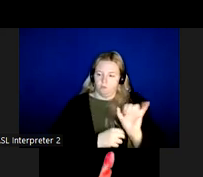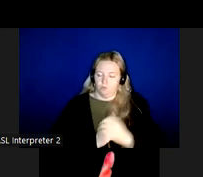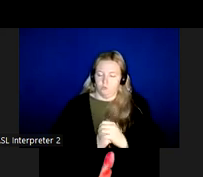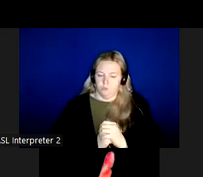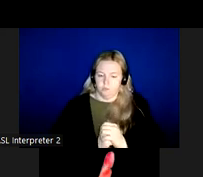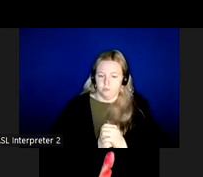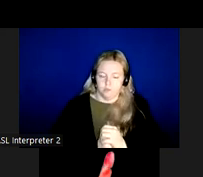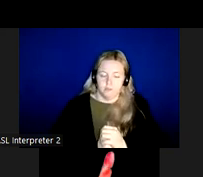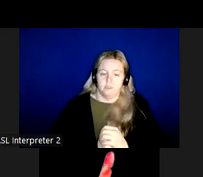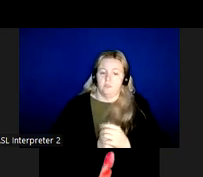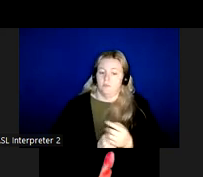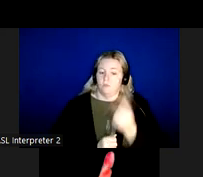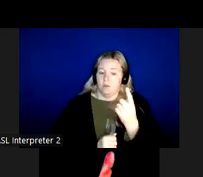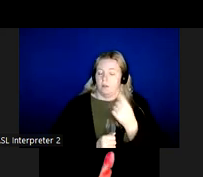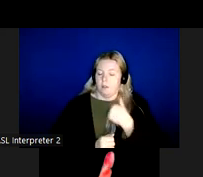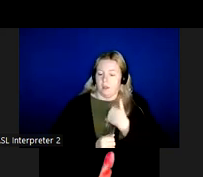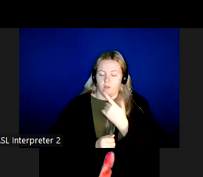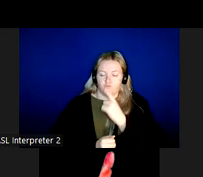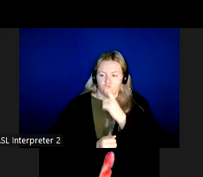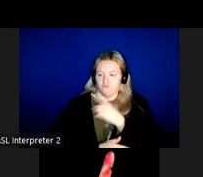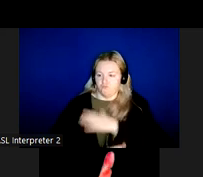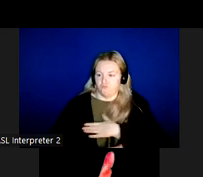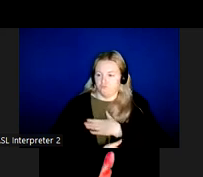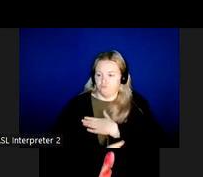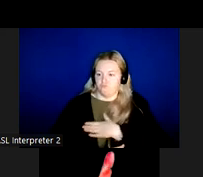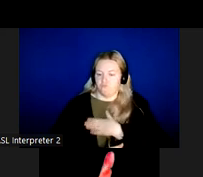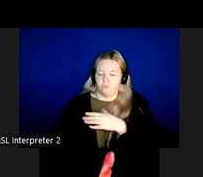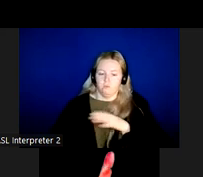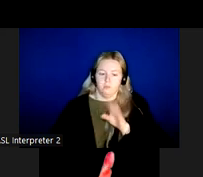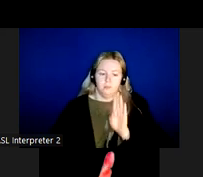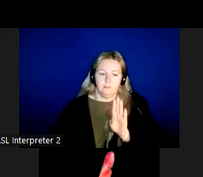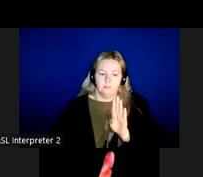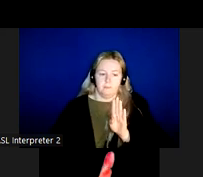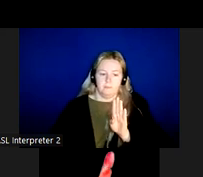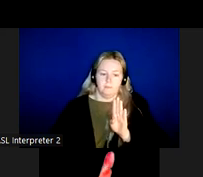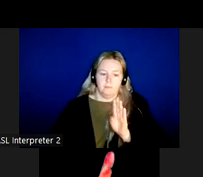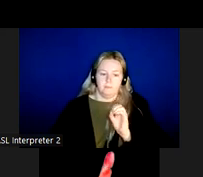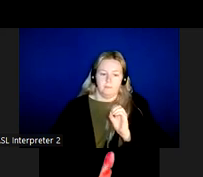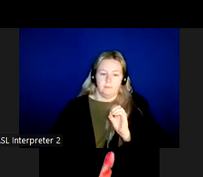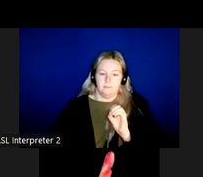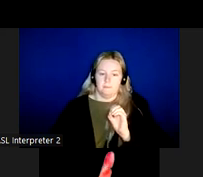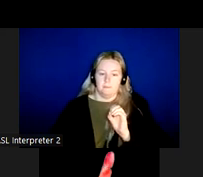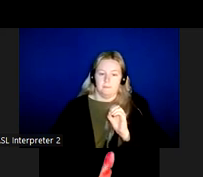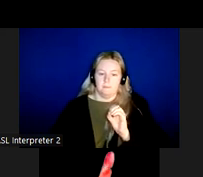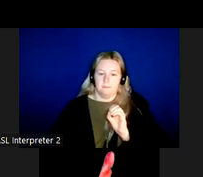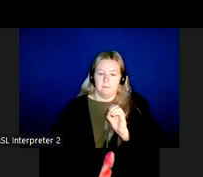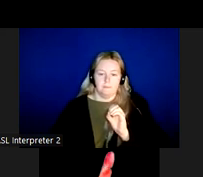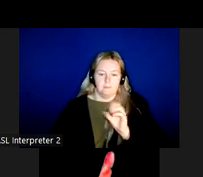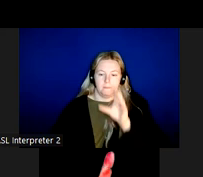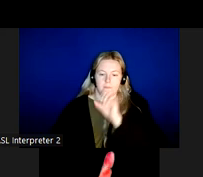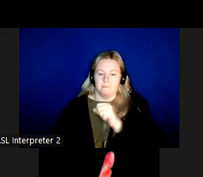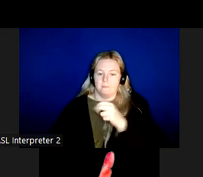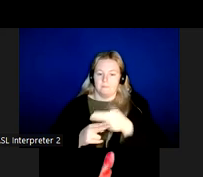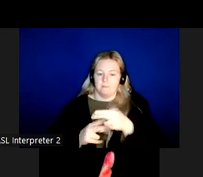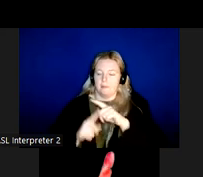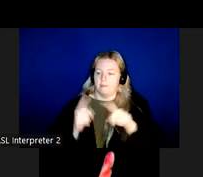one that I really like is our borrower registration sheets are now dual language. So we